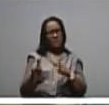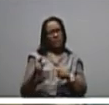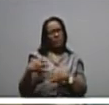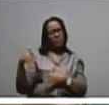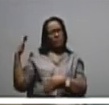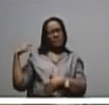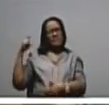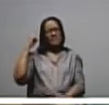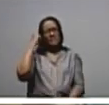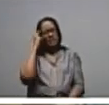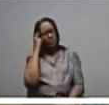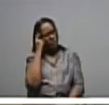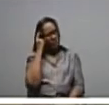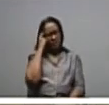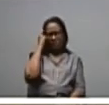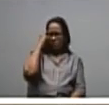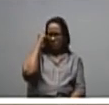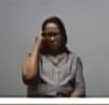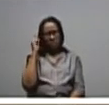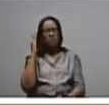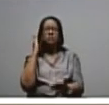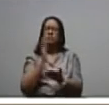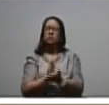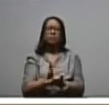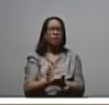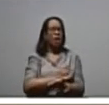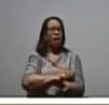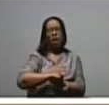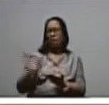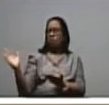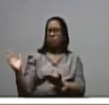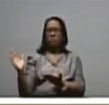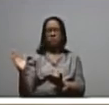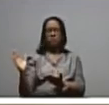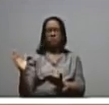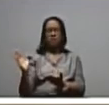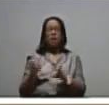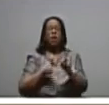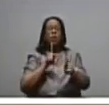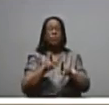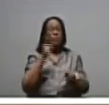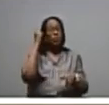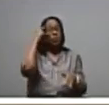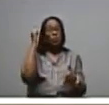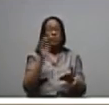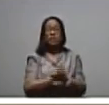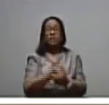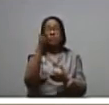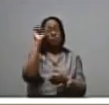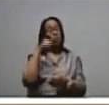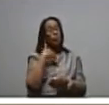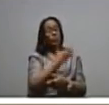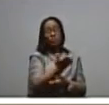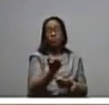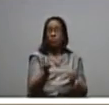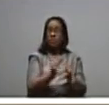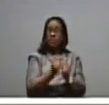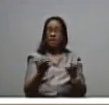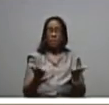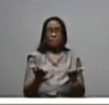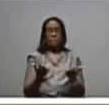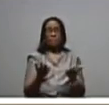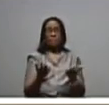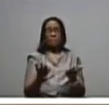God's presence in their daily lives, for people afraid of what